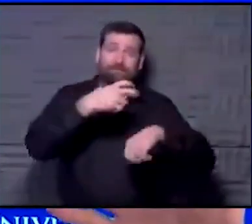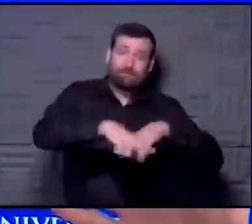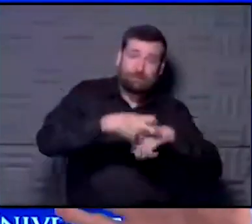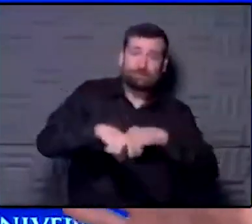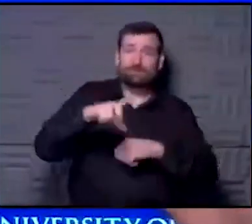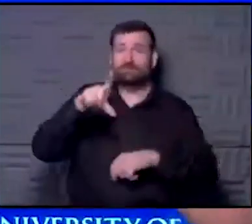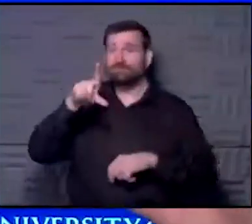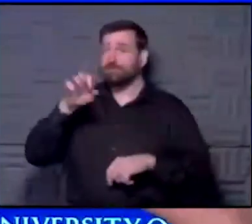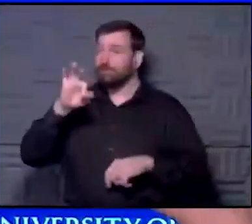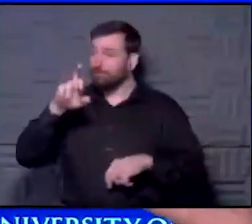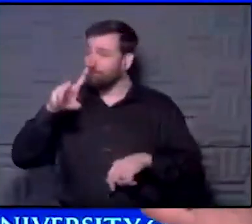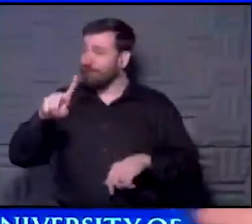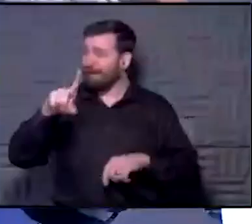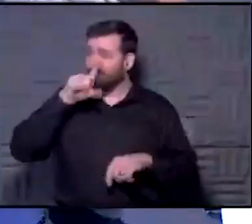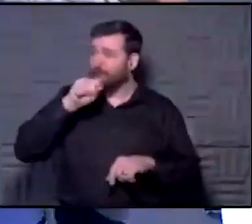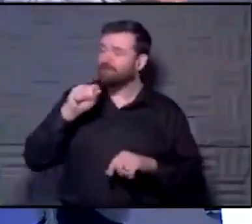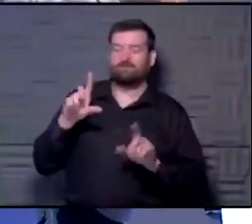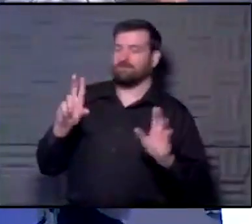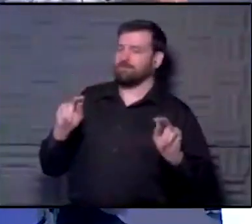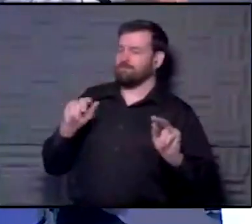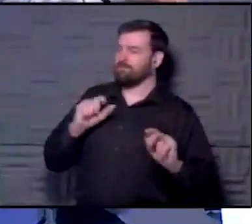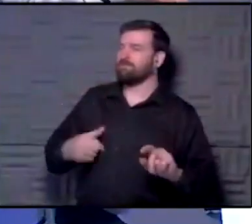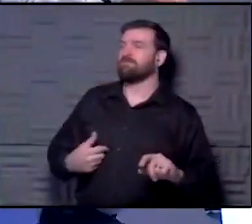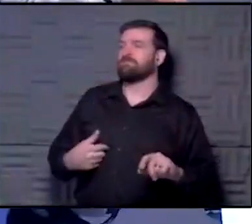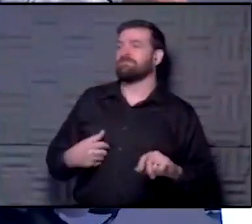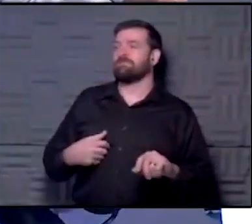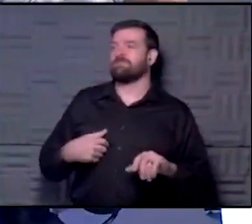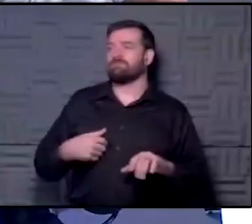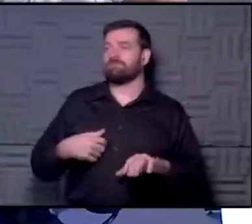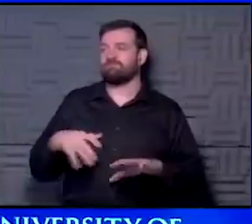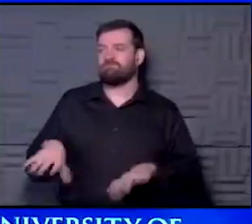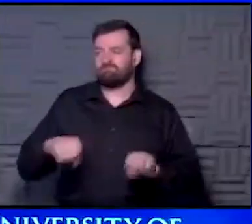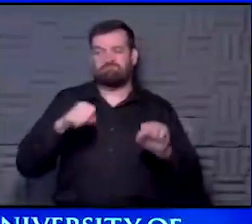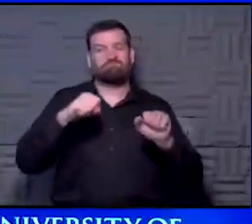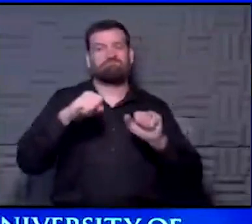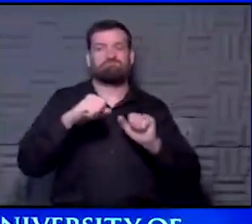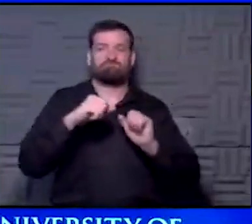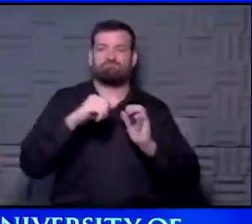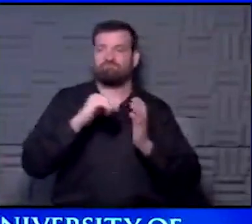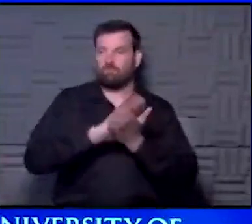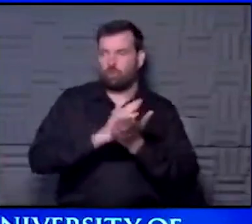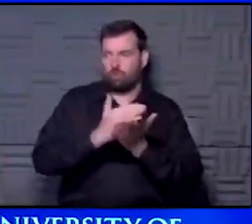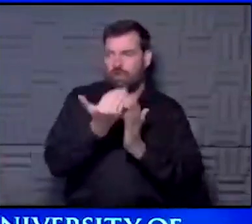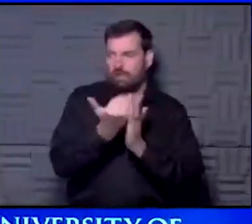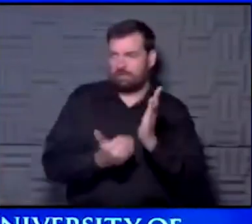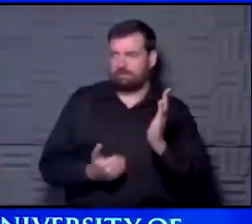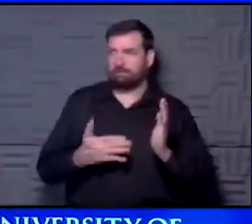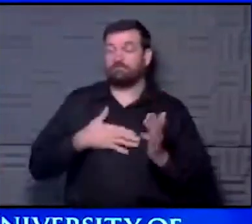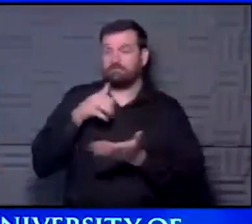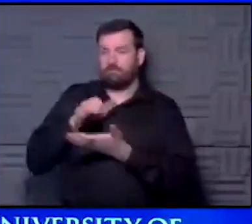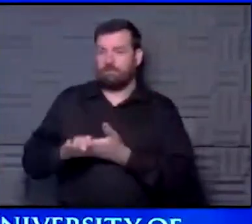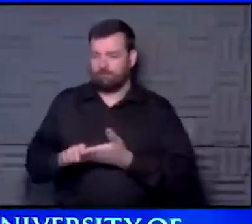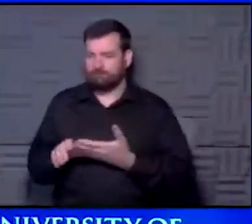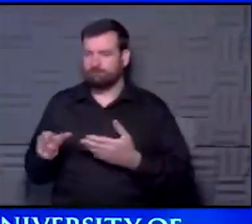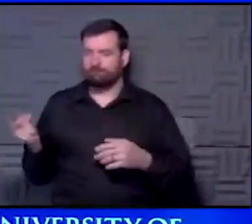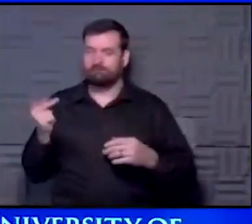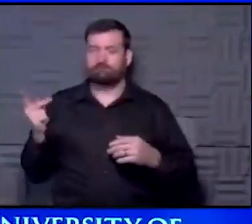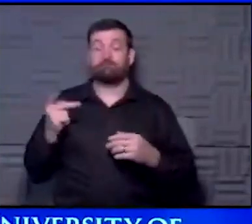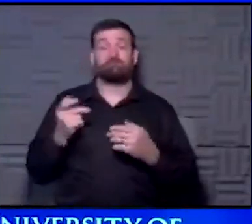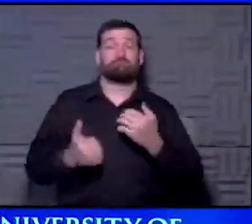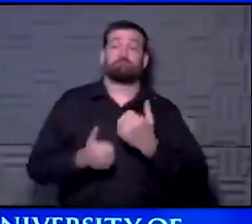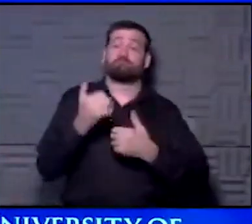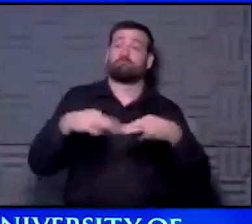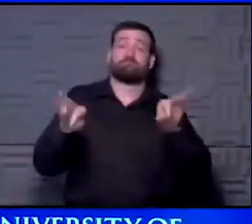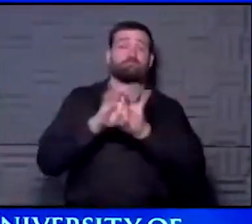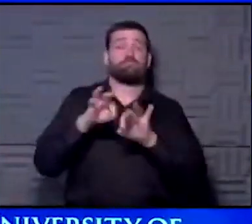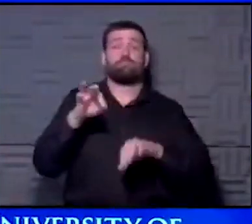that's true. I have to be careful how I put it, right? Okay, so I took French cooking lessons one time, and I learned rapidly with my wife, and I learned that the key ingredients